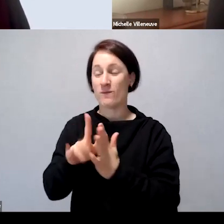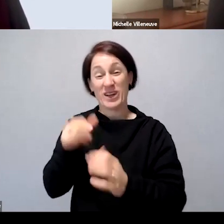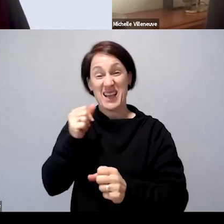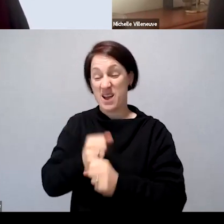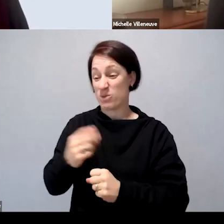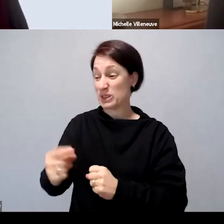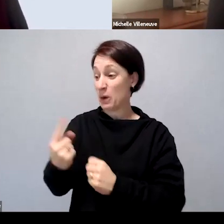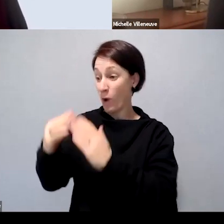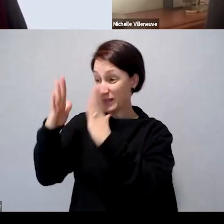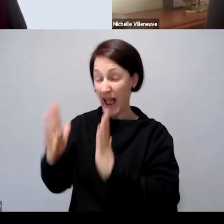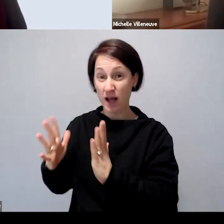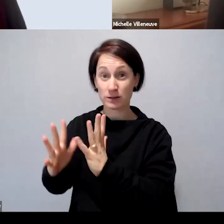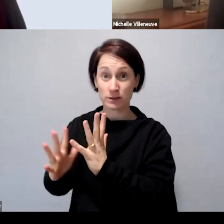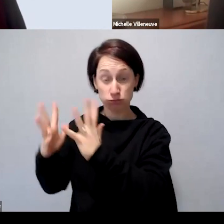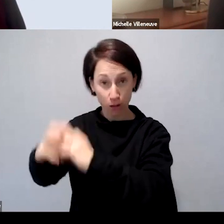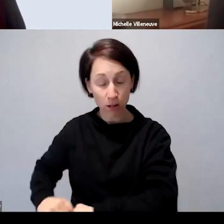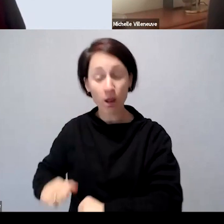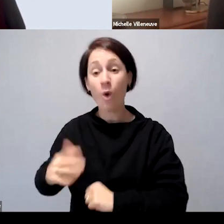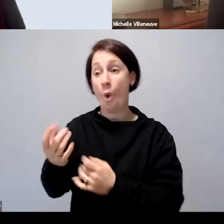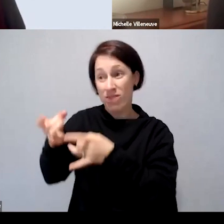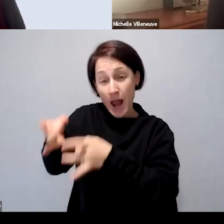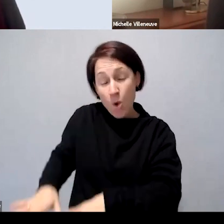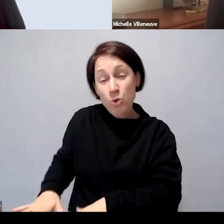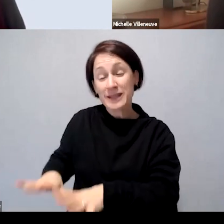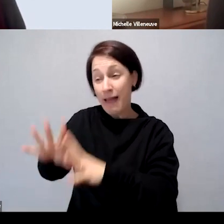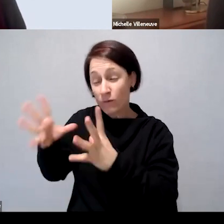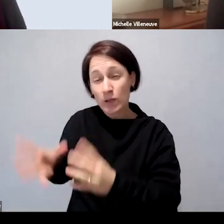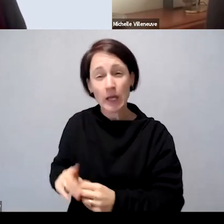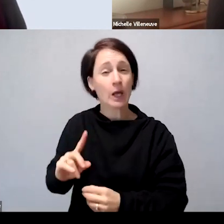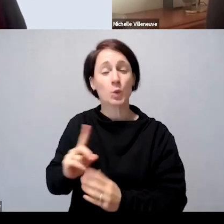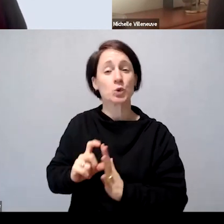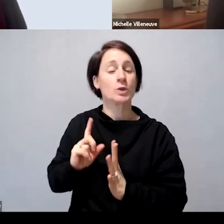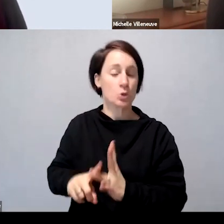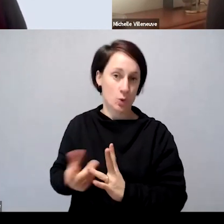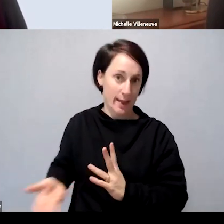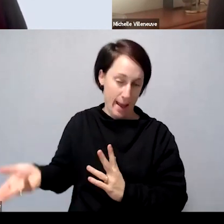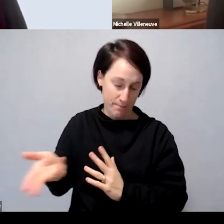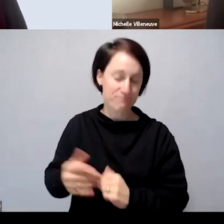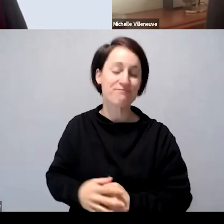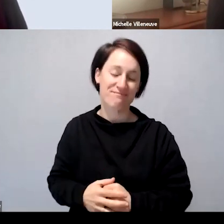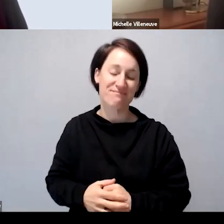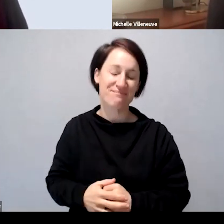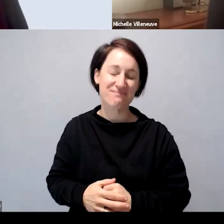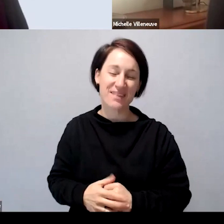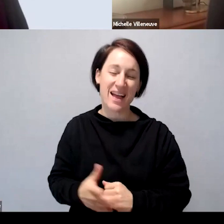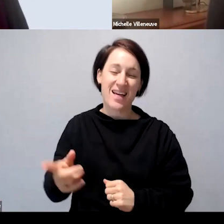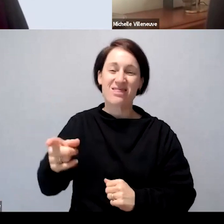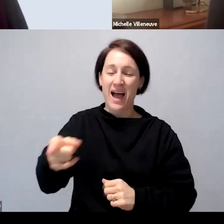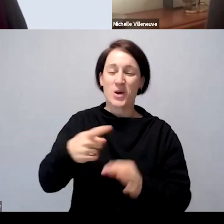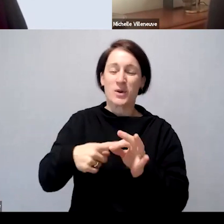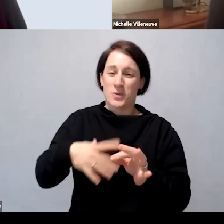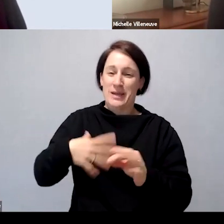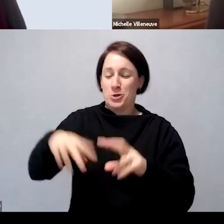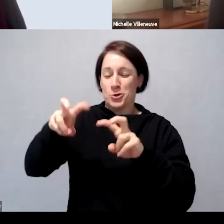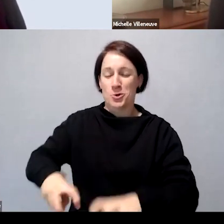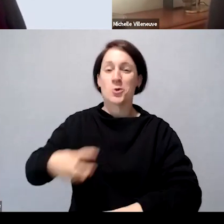repairs, that kind of thing. These, I think, are all empirical questions that need further study. And I'm really, I must say, I'm